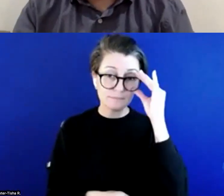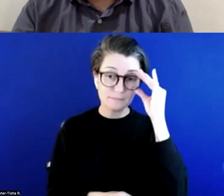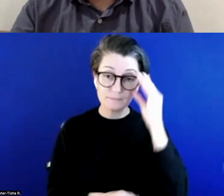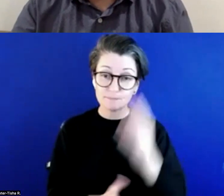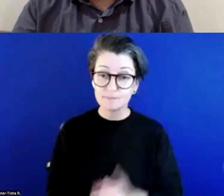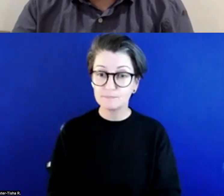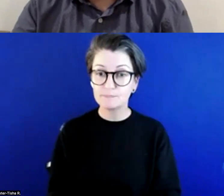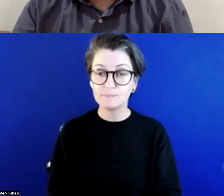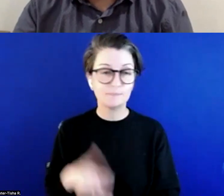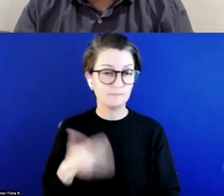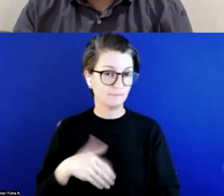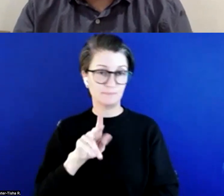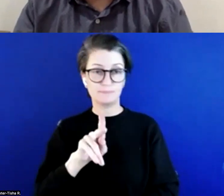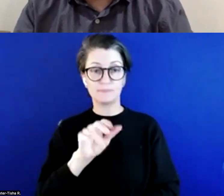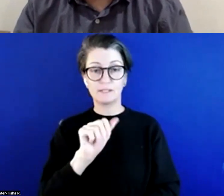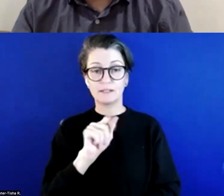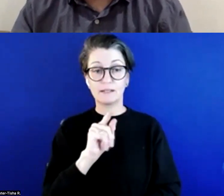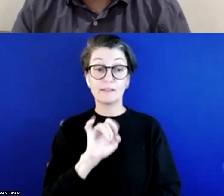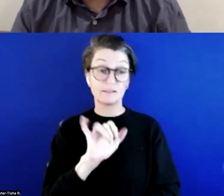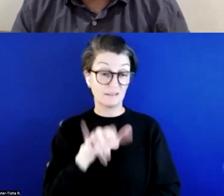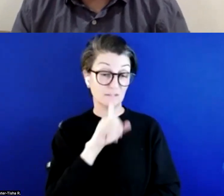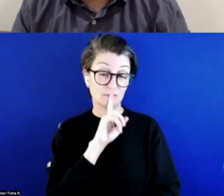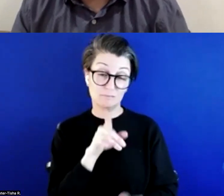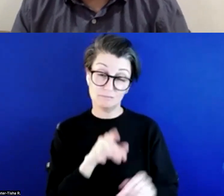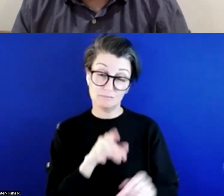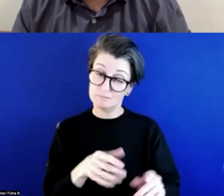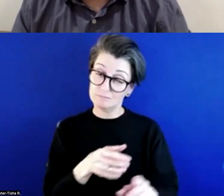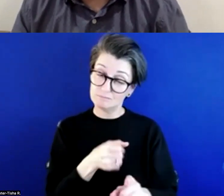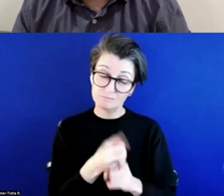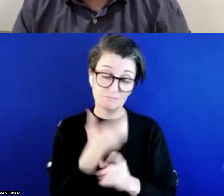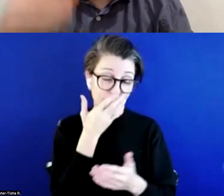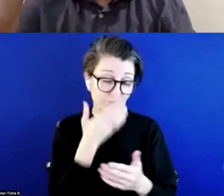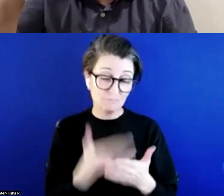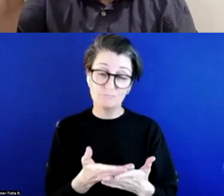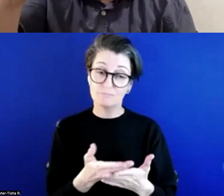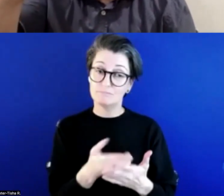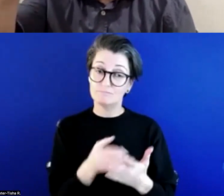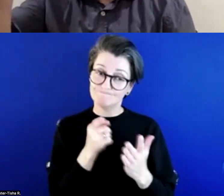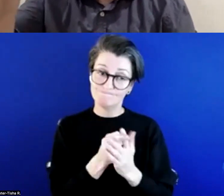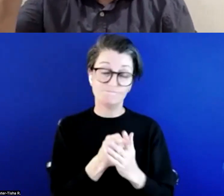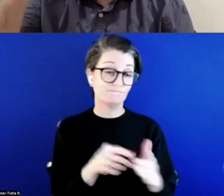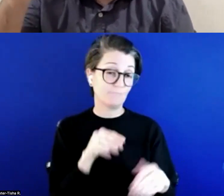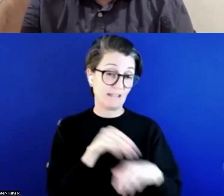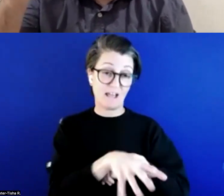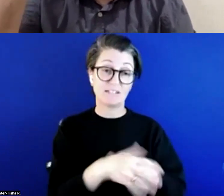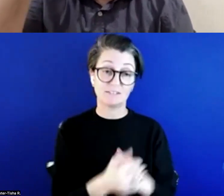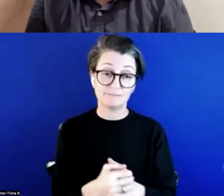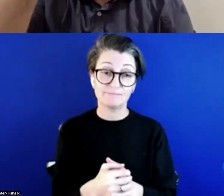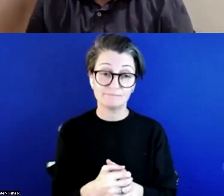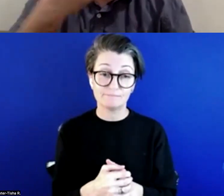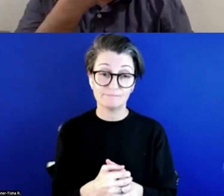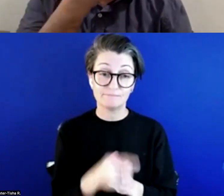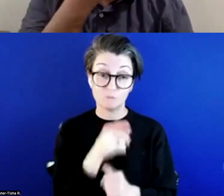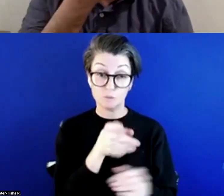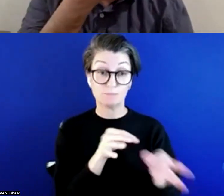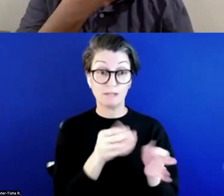This is Katie. I think that's really profound advice. That community, honestly, you talk about how that saved your life. And I'm very much definitely